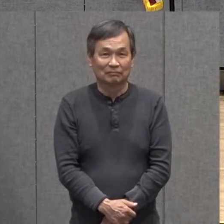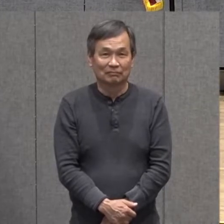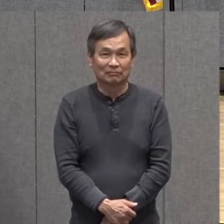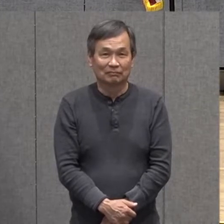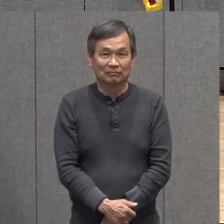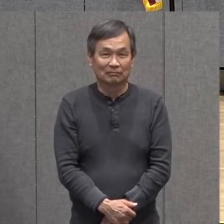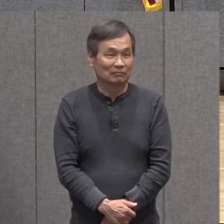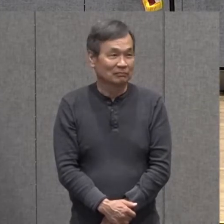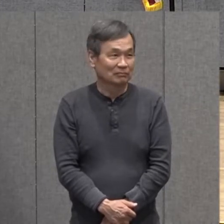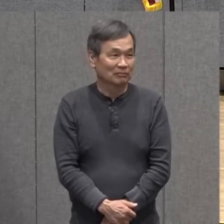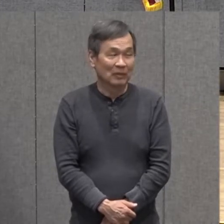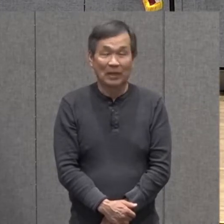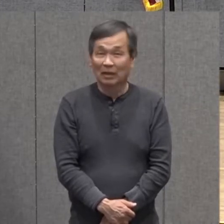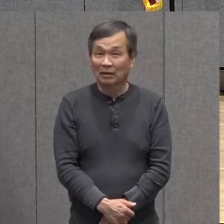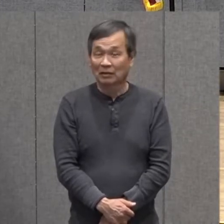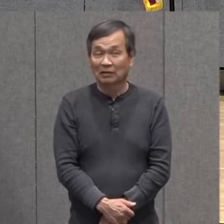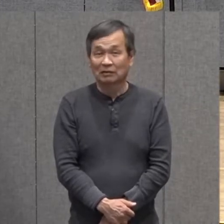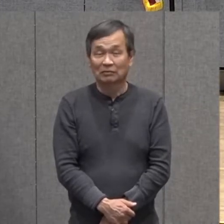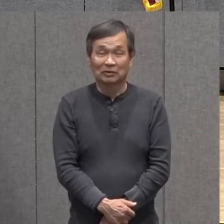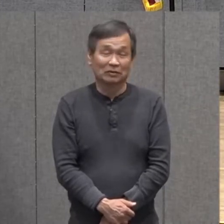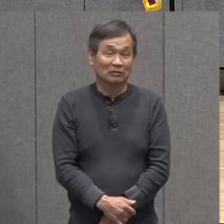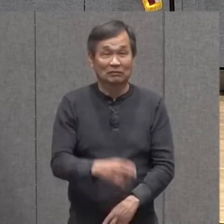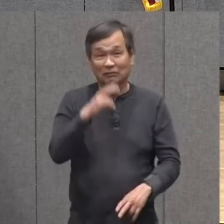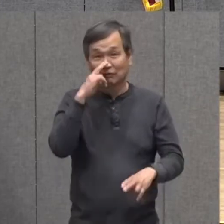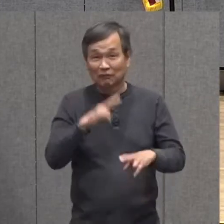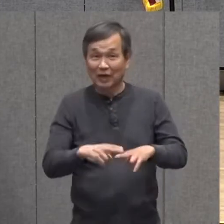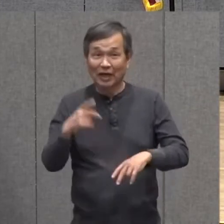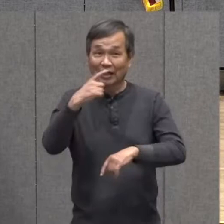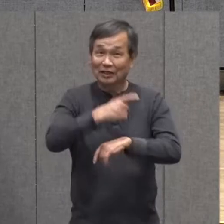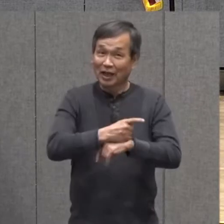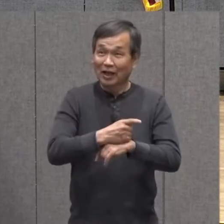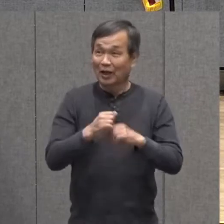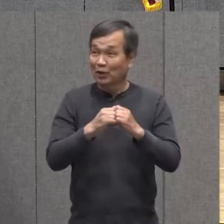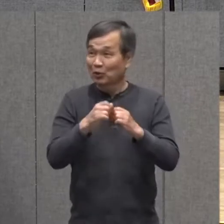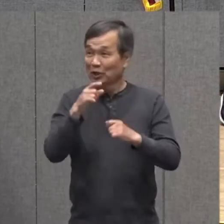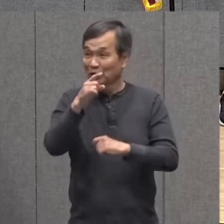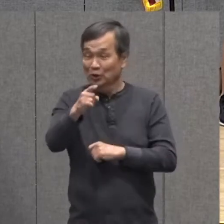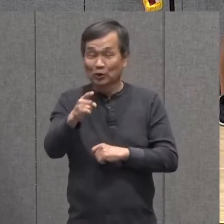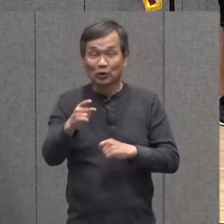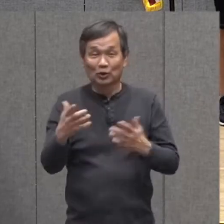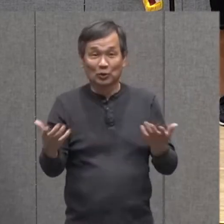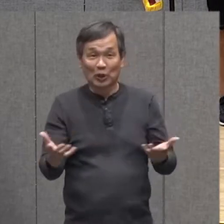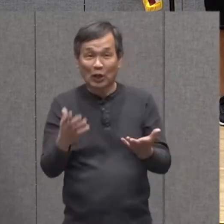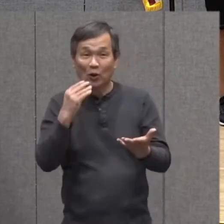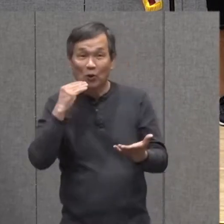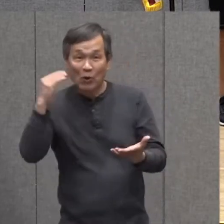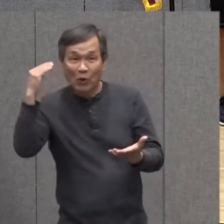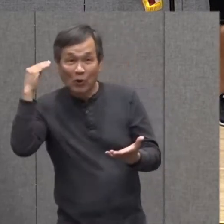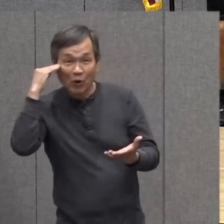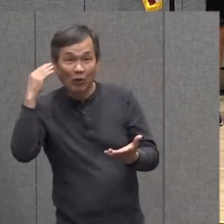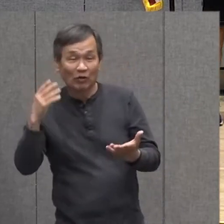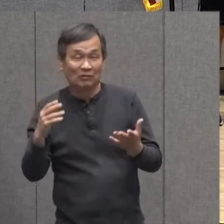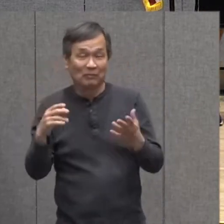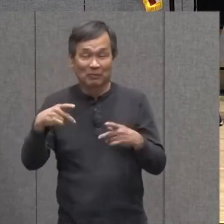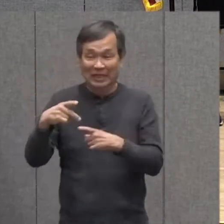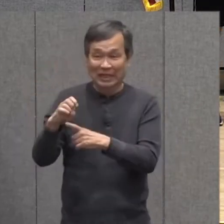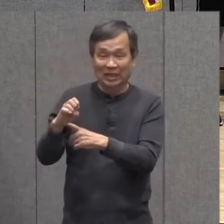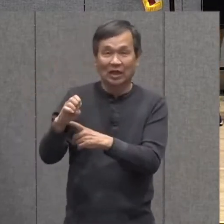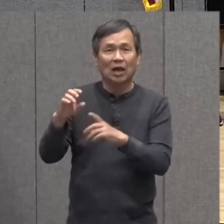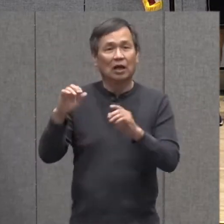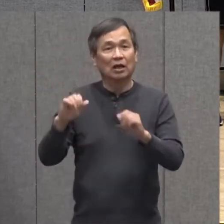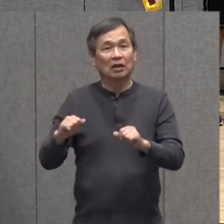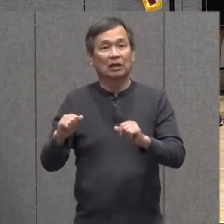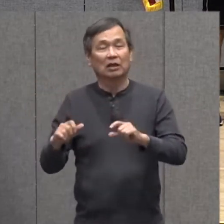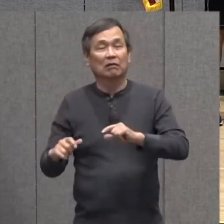It has been such a fun day to spend with you all at home doing these fun PE activities. I'm going to go